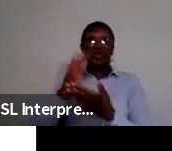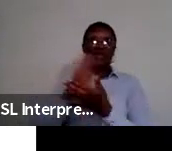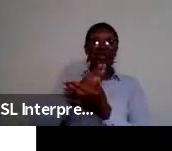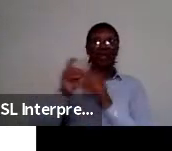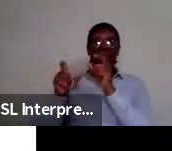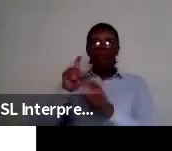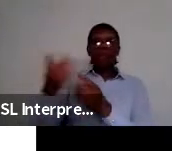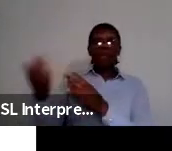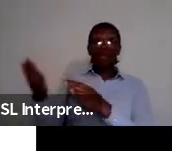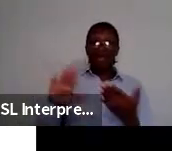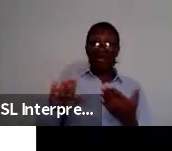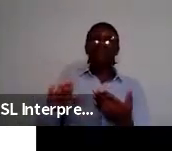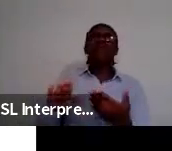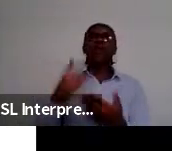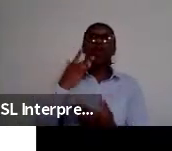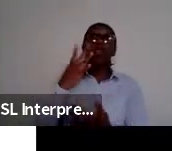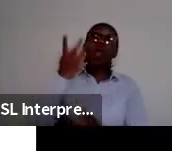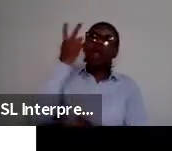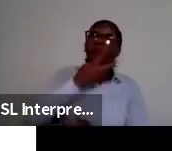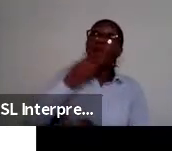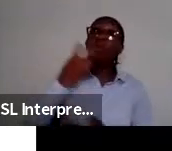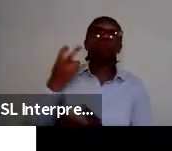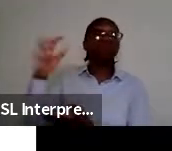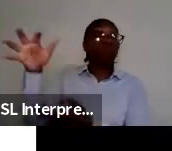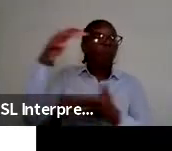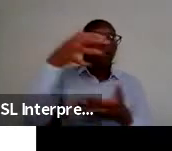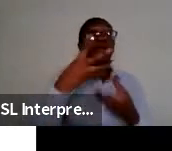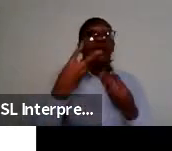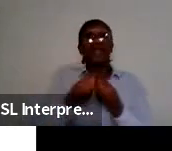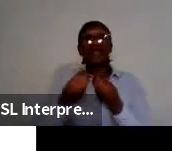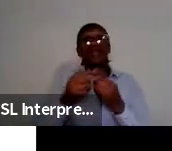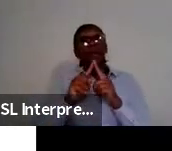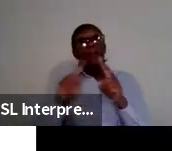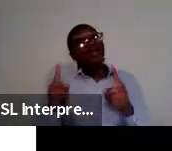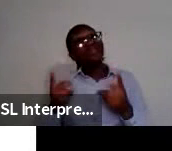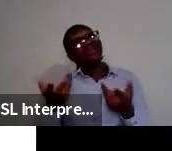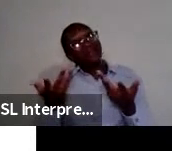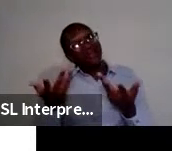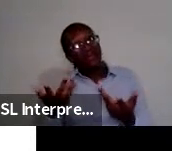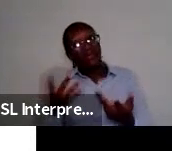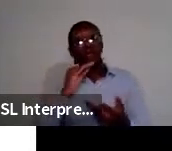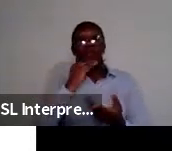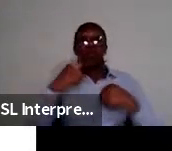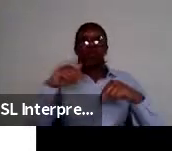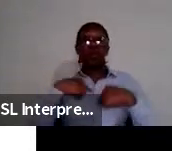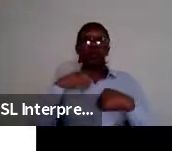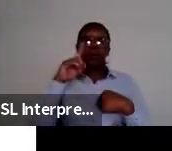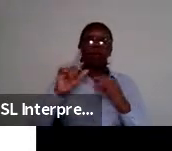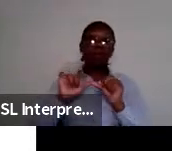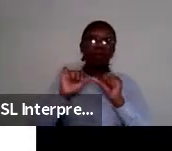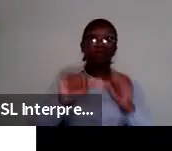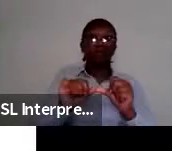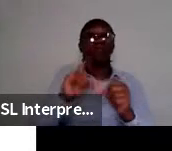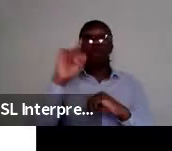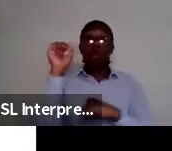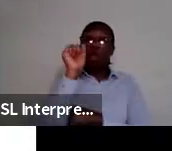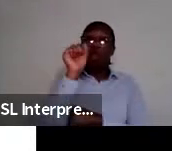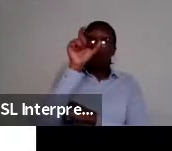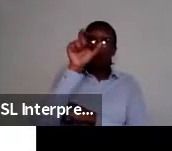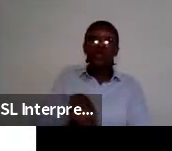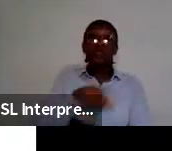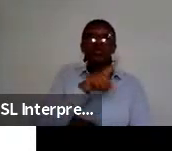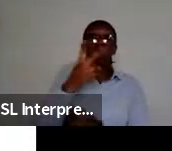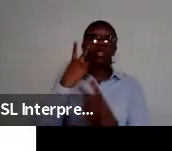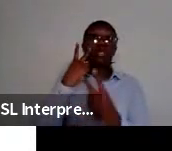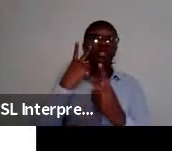this particular enforcement action, but it is highly patriotic for our officers to find themselves